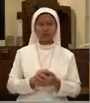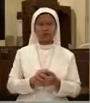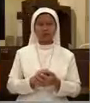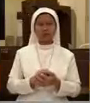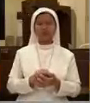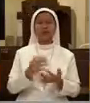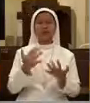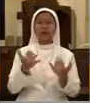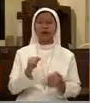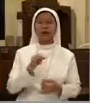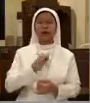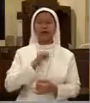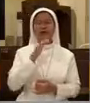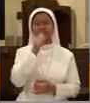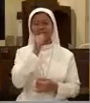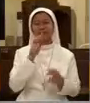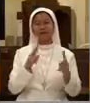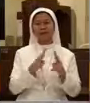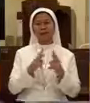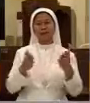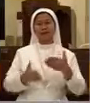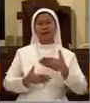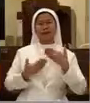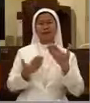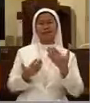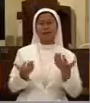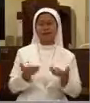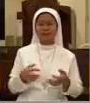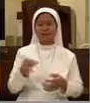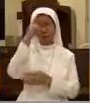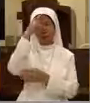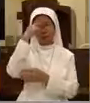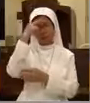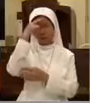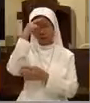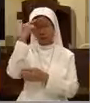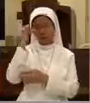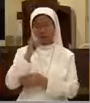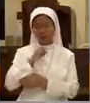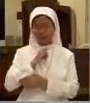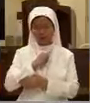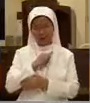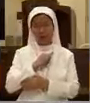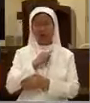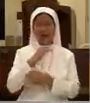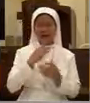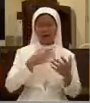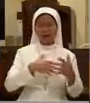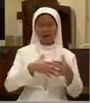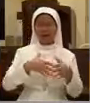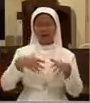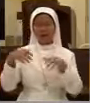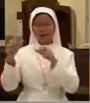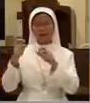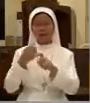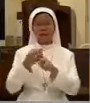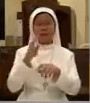Now, I am very happy to see here in Rome, when I left the Philippines, now some people were